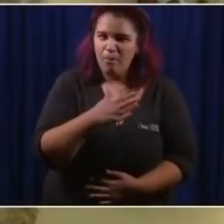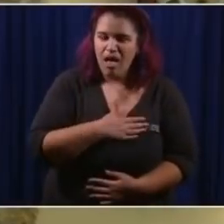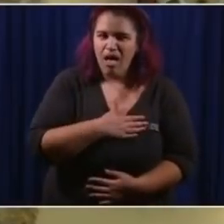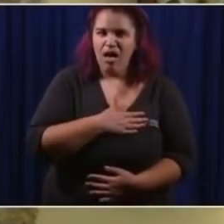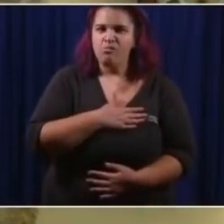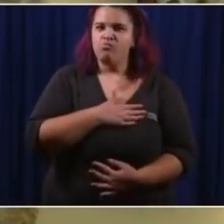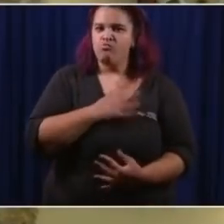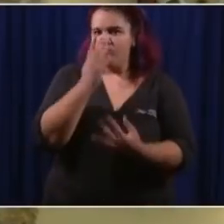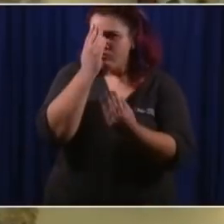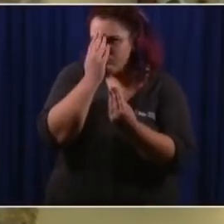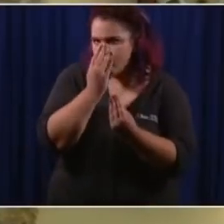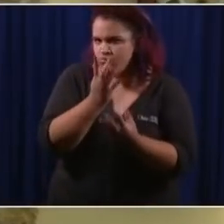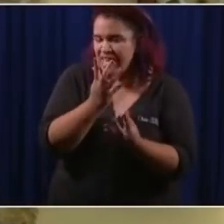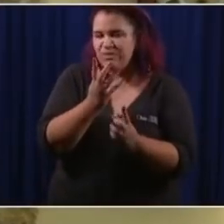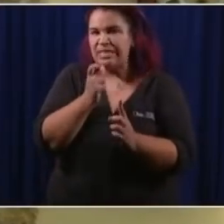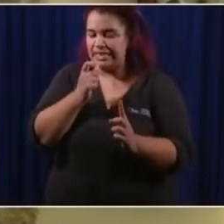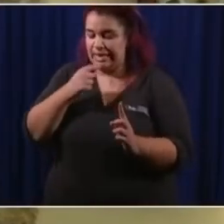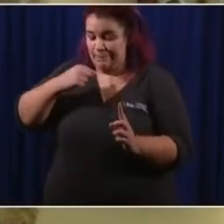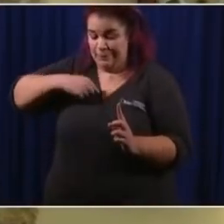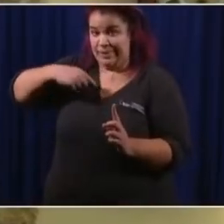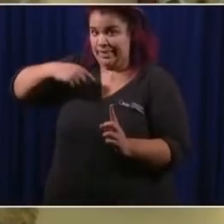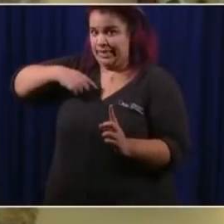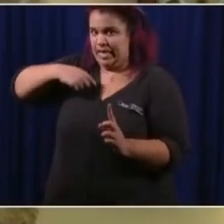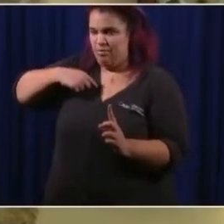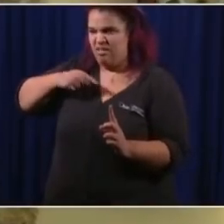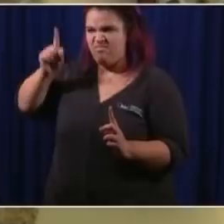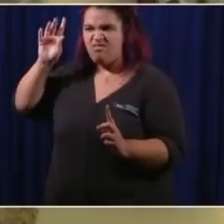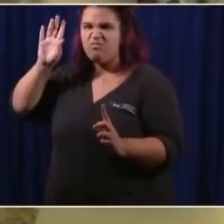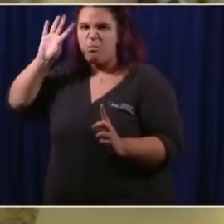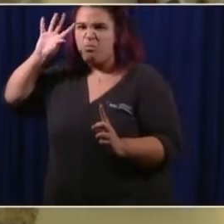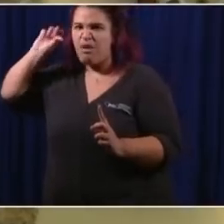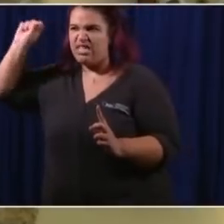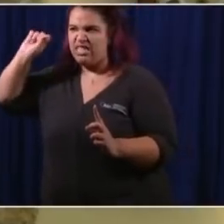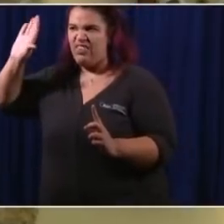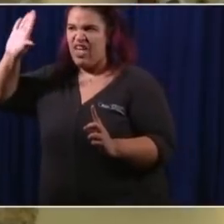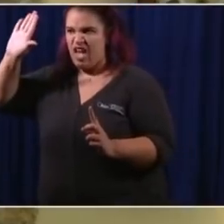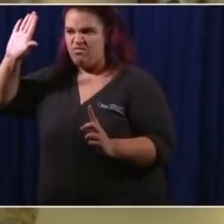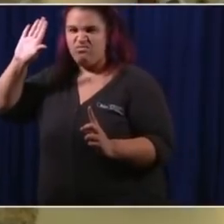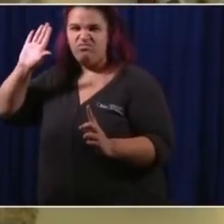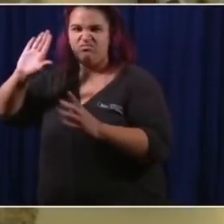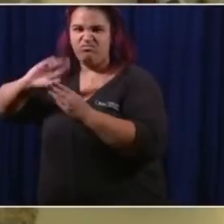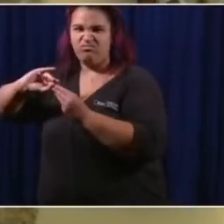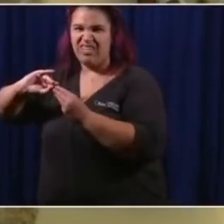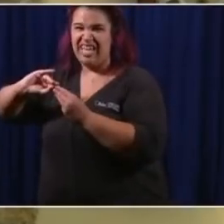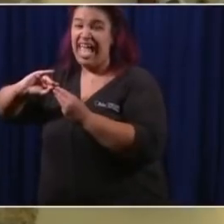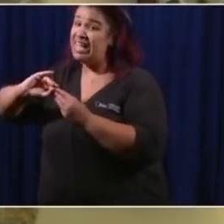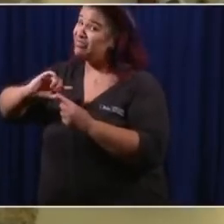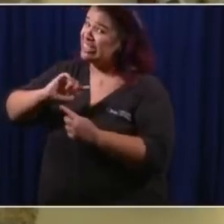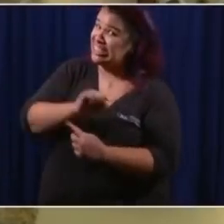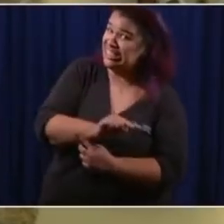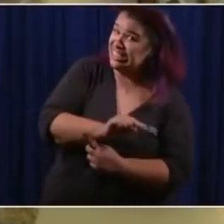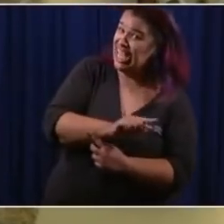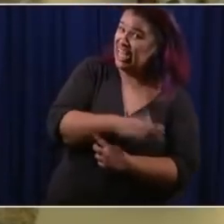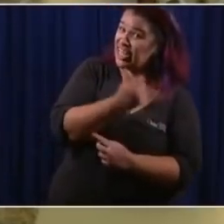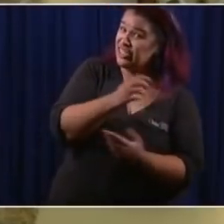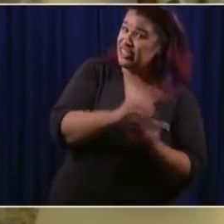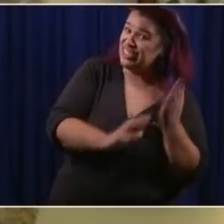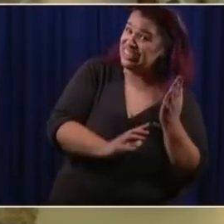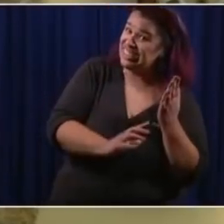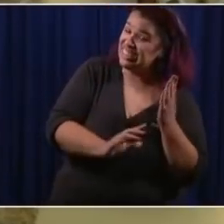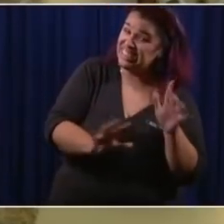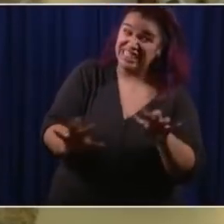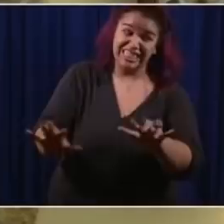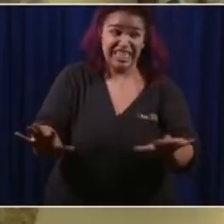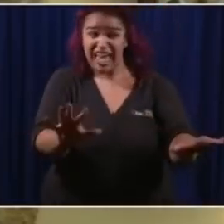from college presidents, but it really is from their fellow students, is, hey, if we want to stay on campus, if we want to have a